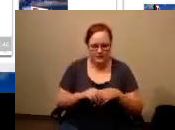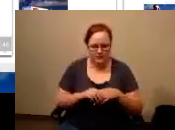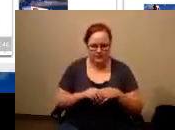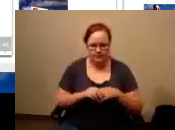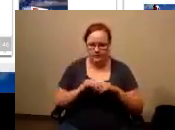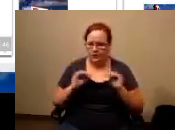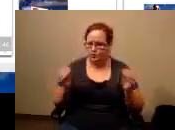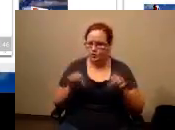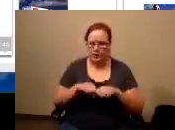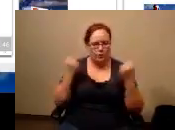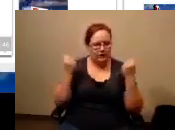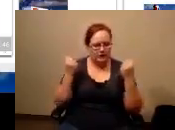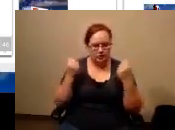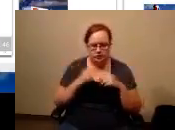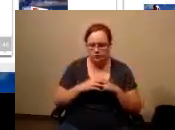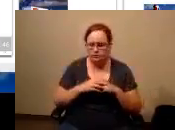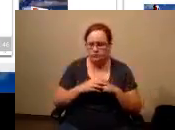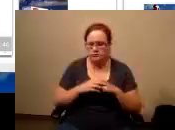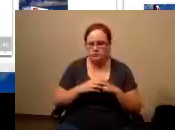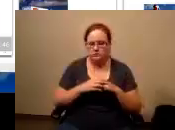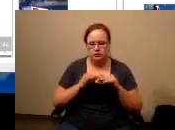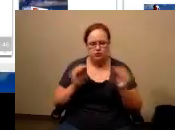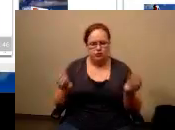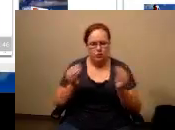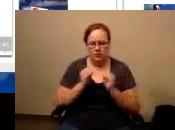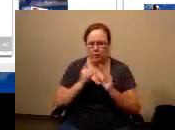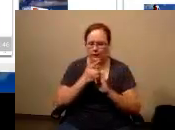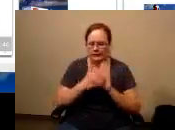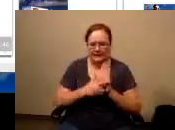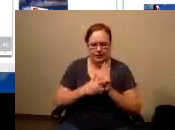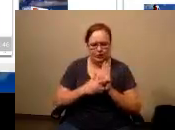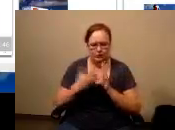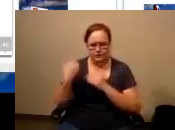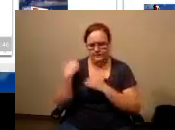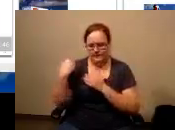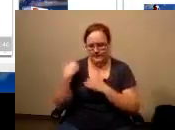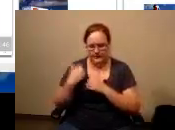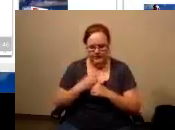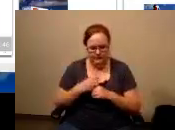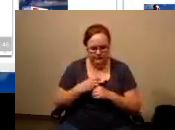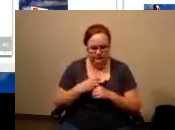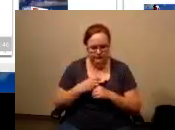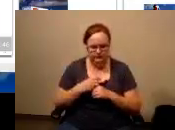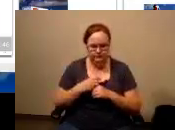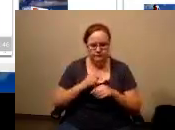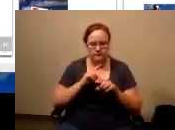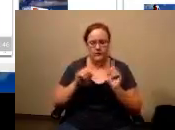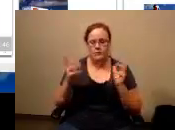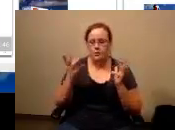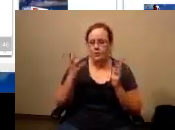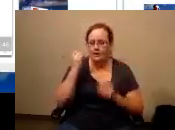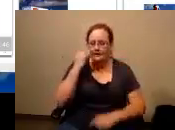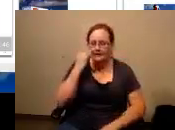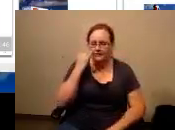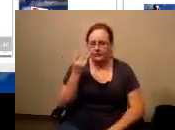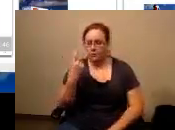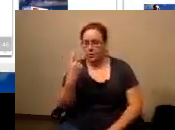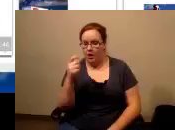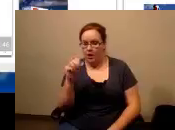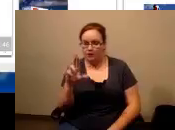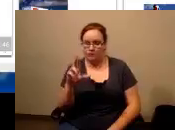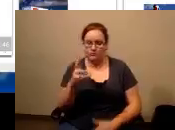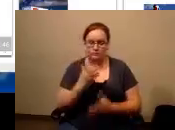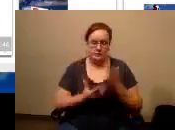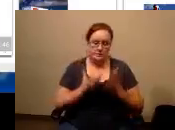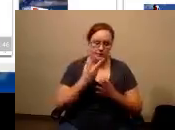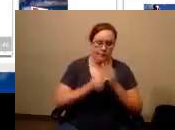breach, and they have no further legal responsibility. But what if one, or perhaps even